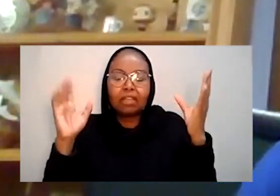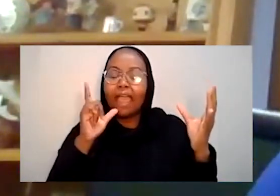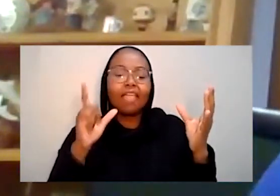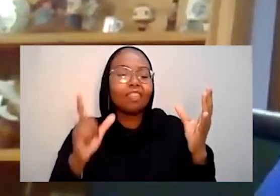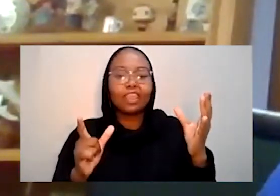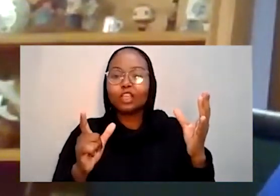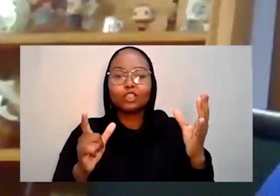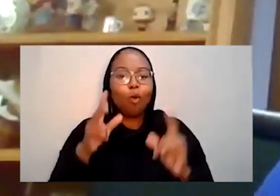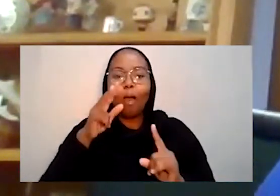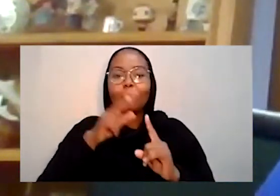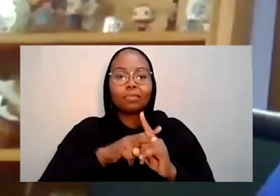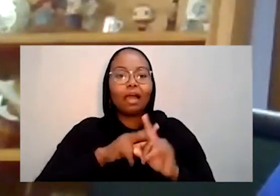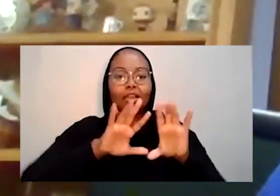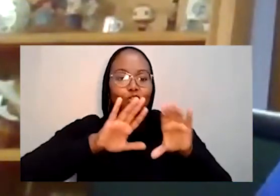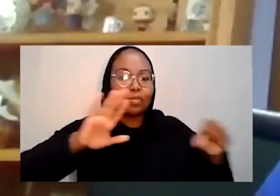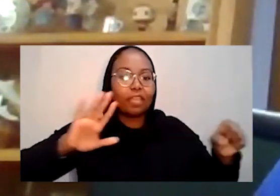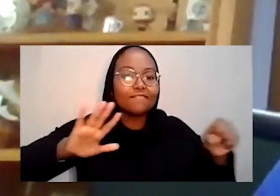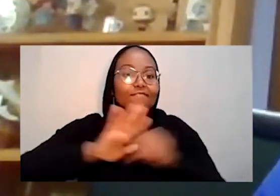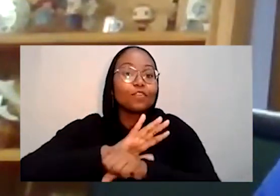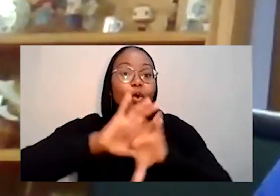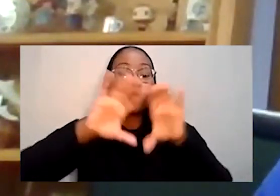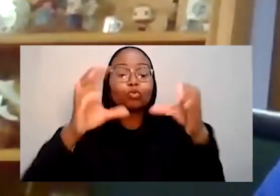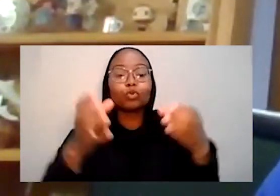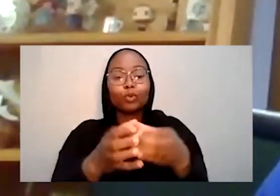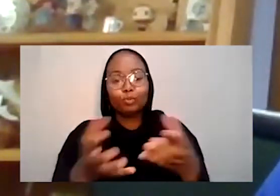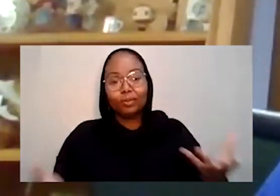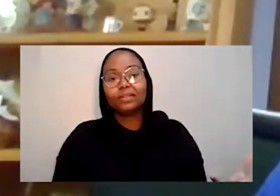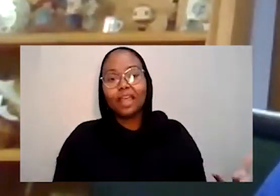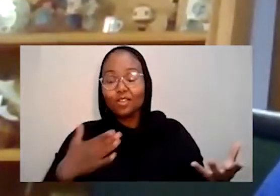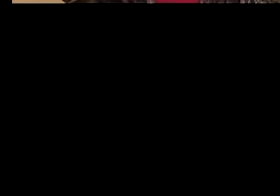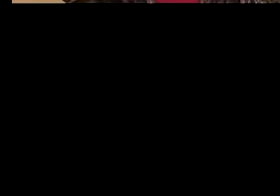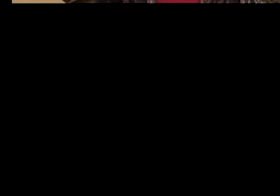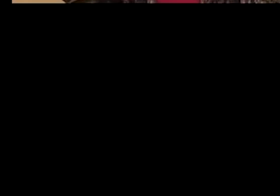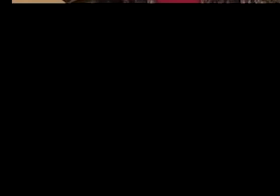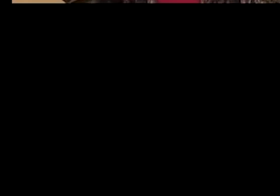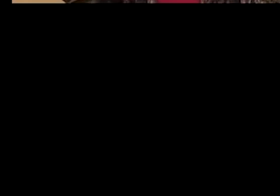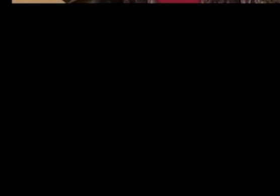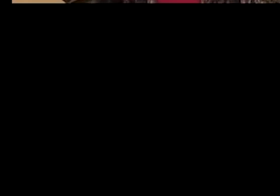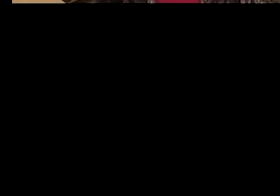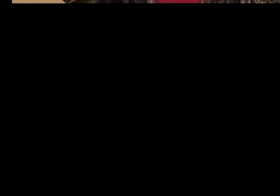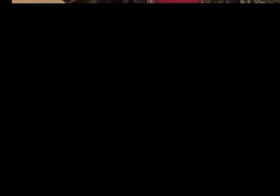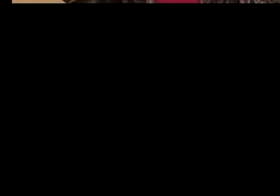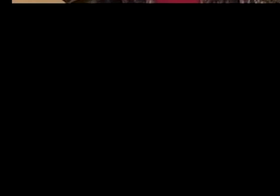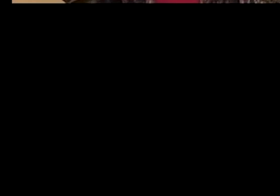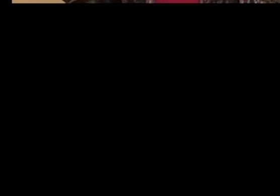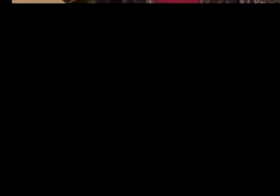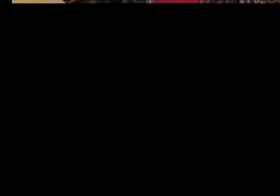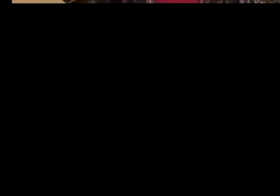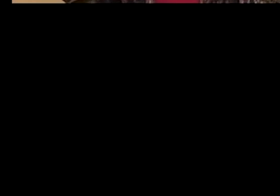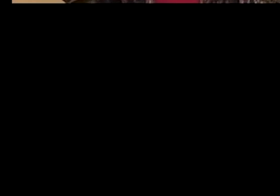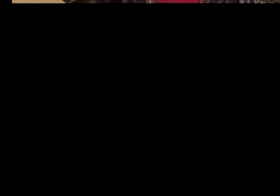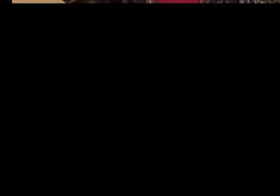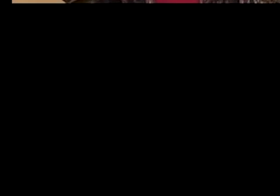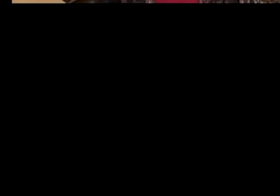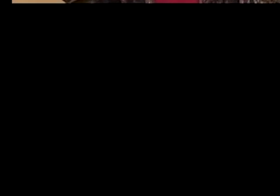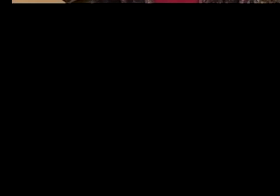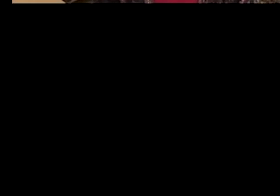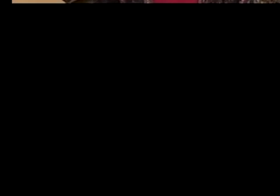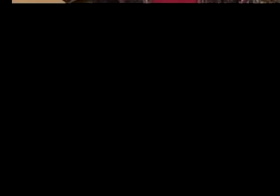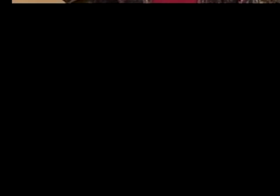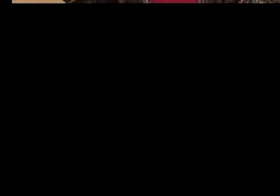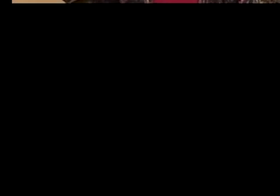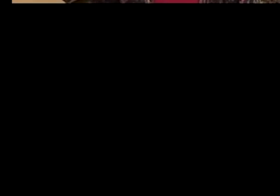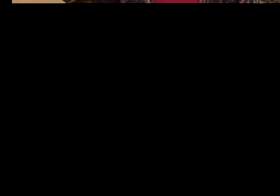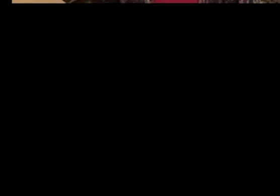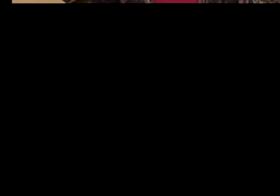groups. That's my story of impact. Thank you so much, Cheryl. It is such a pleasure to be